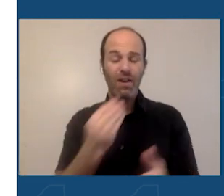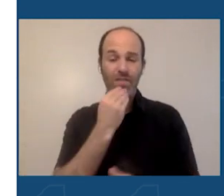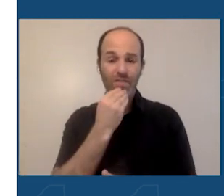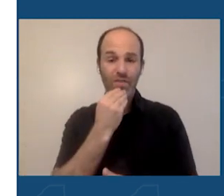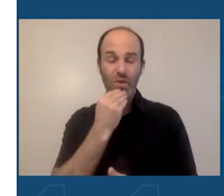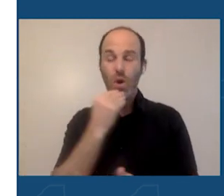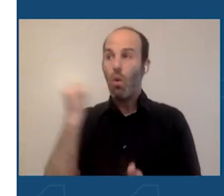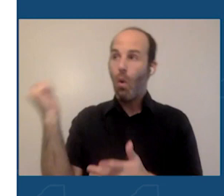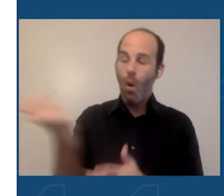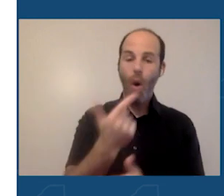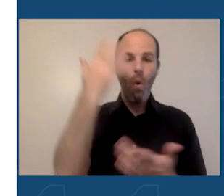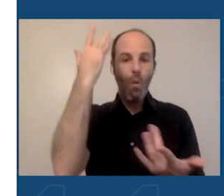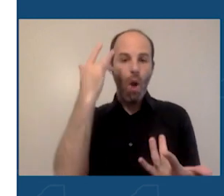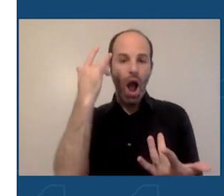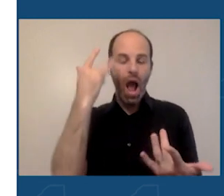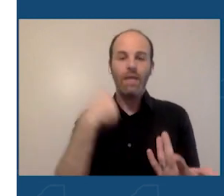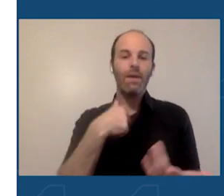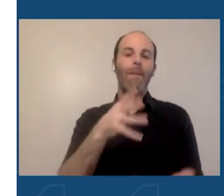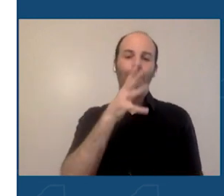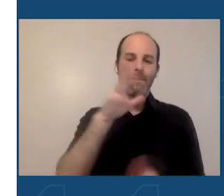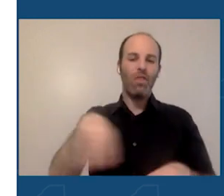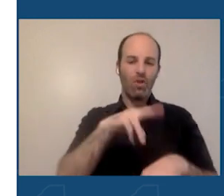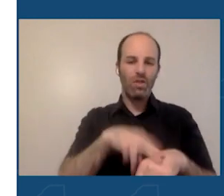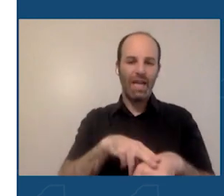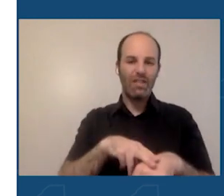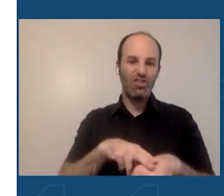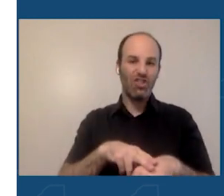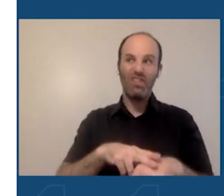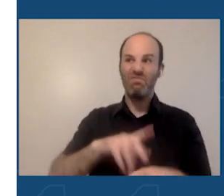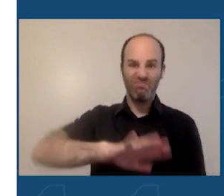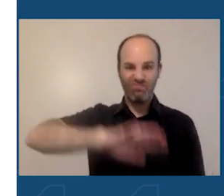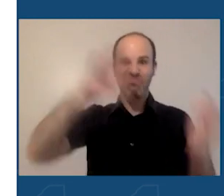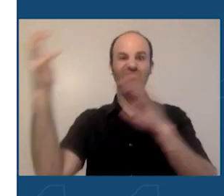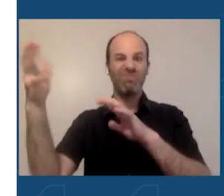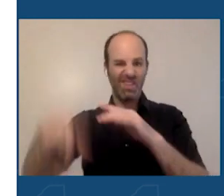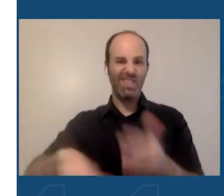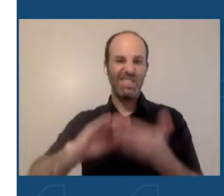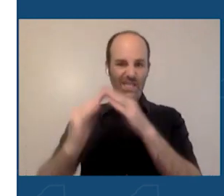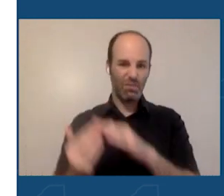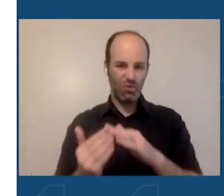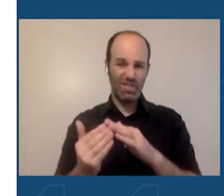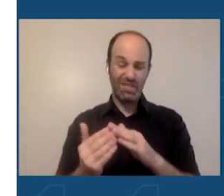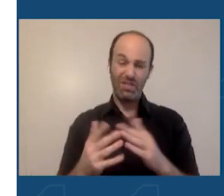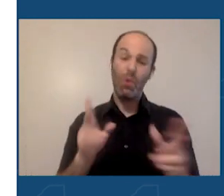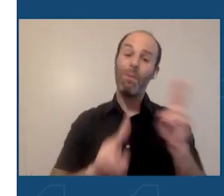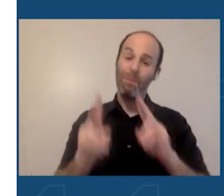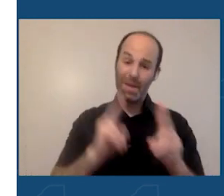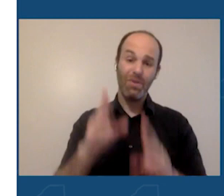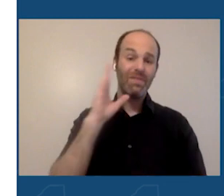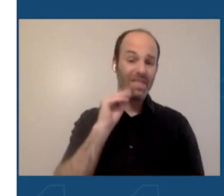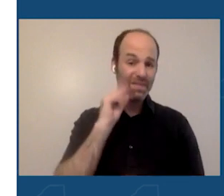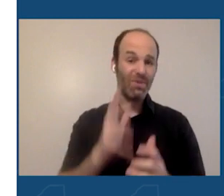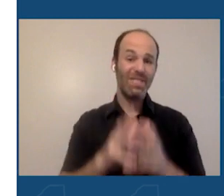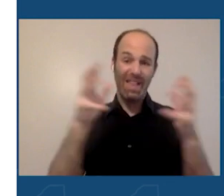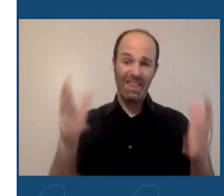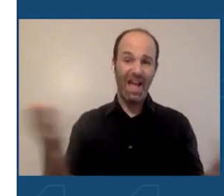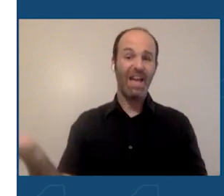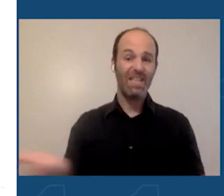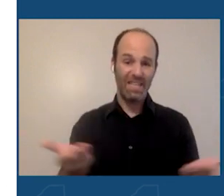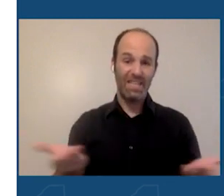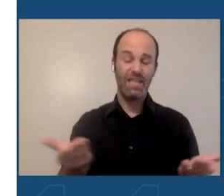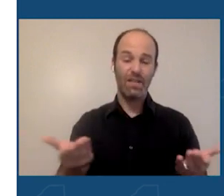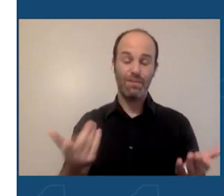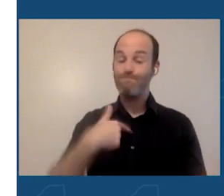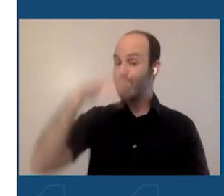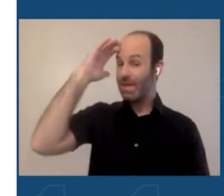wreaking havoc on this community. So we've been through a lot here, and I also do believe that more can always be